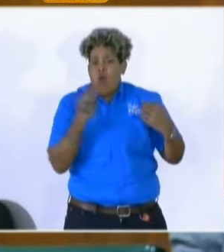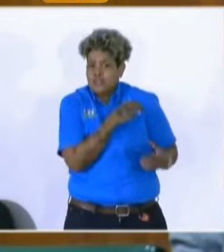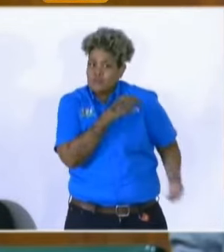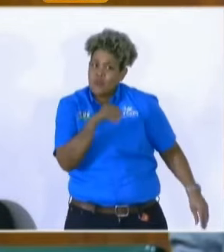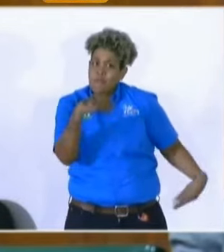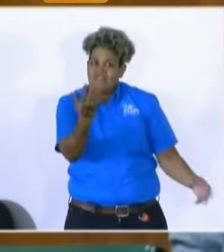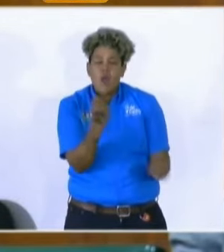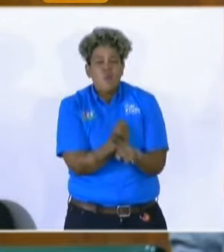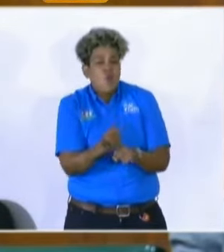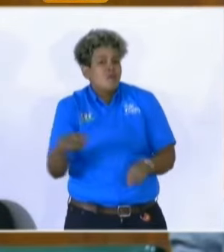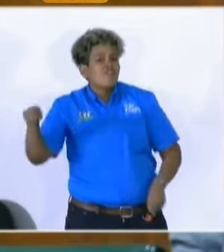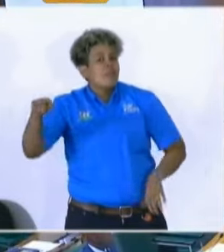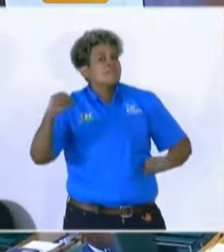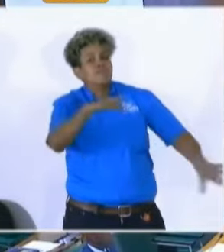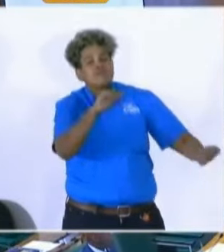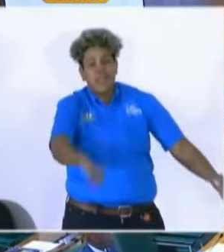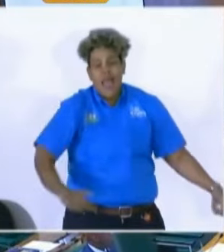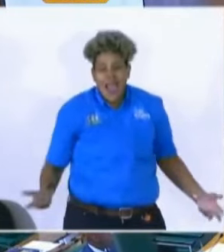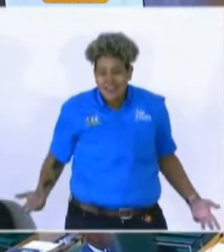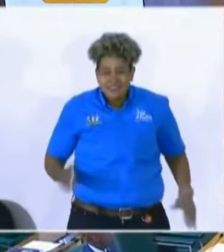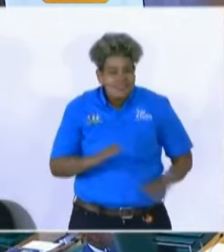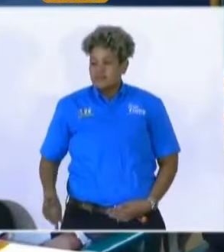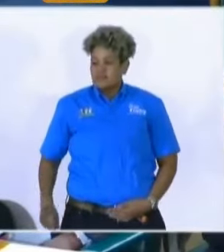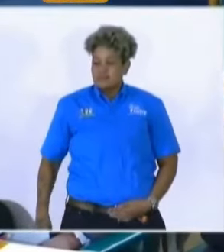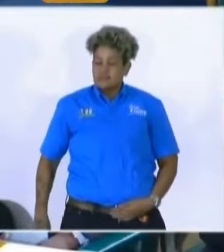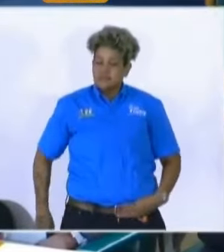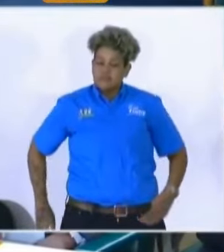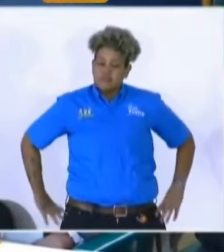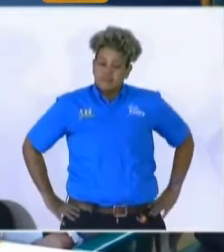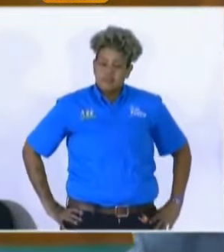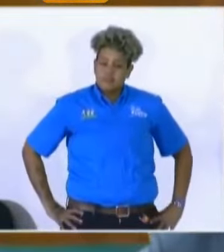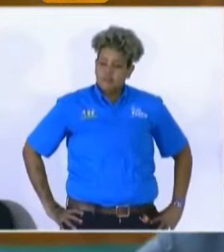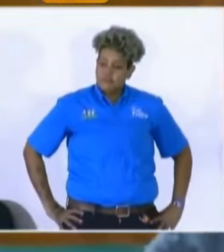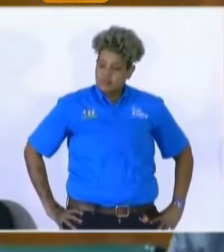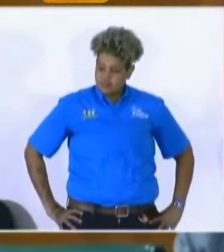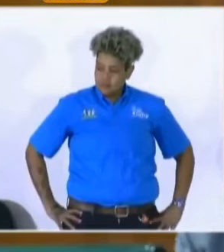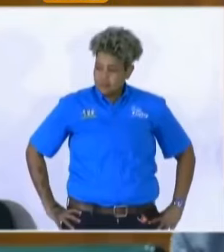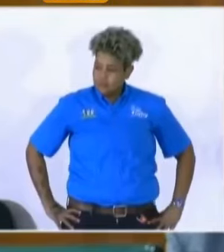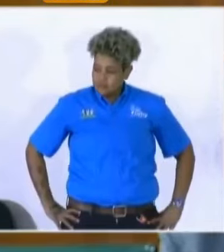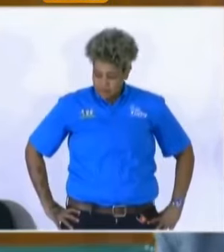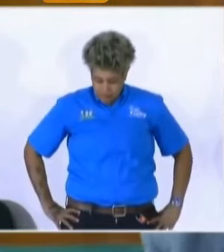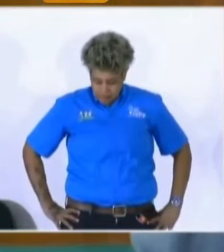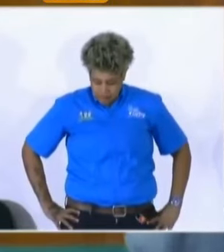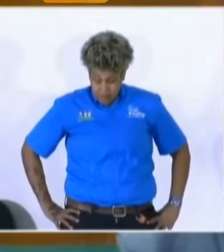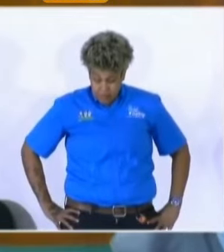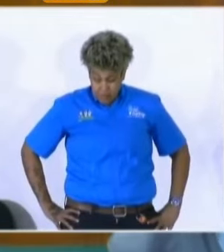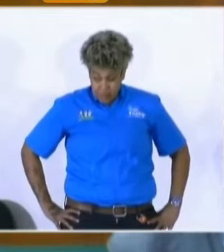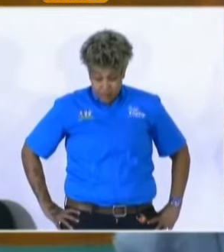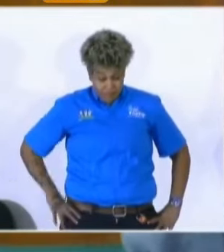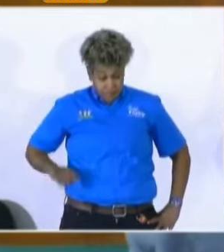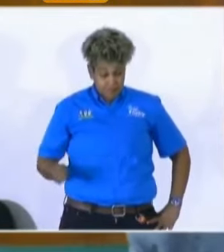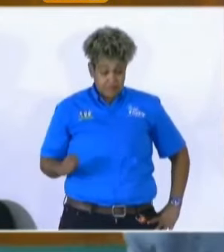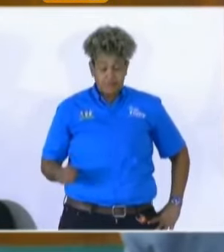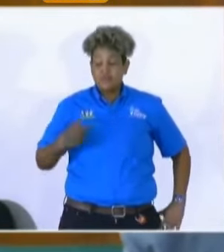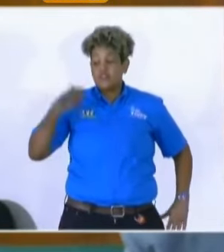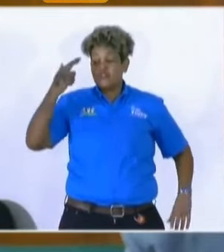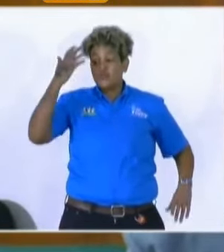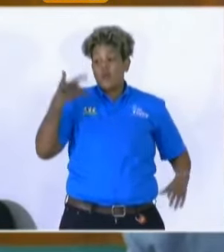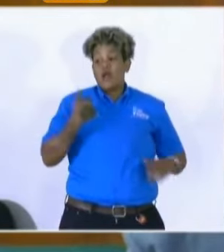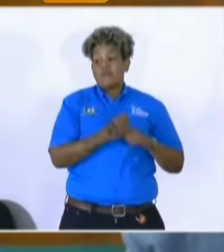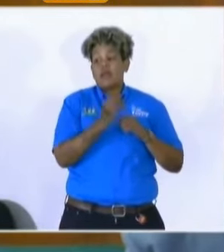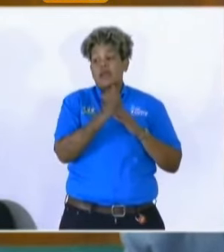beds? It don't make sense. I am making the leader of the opposition the subject of my